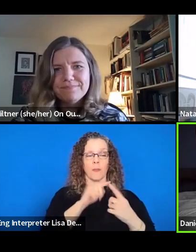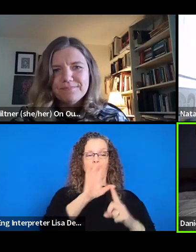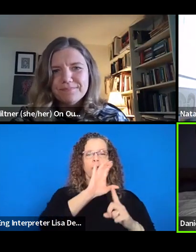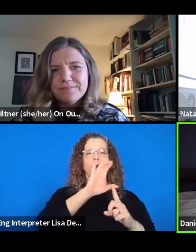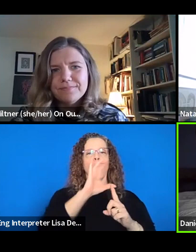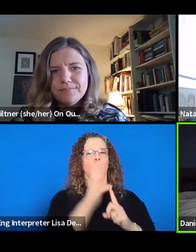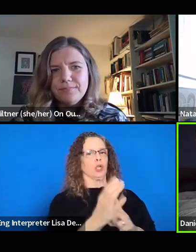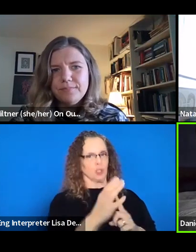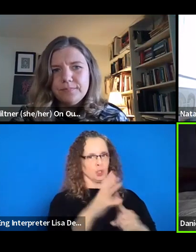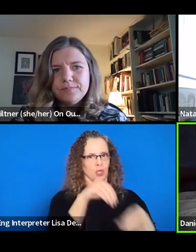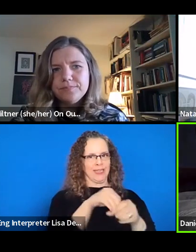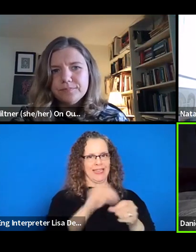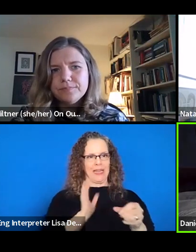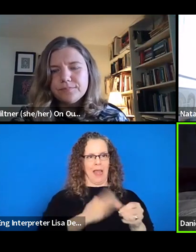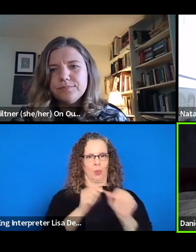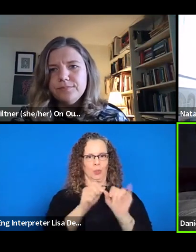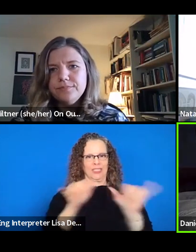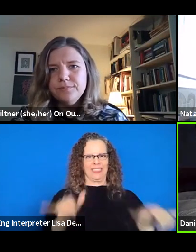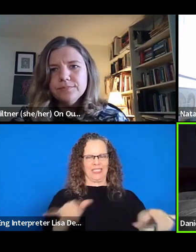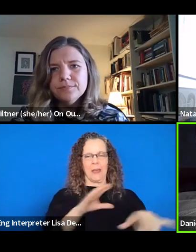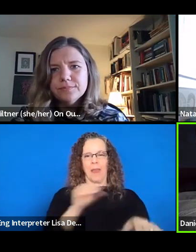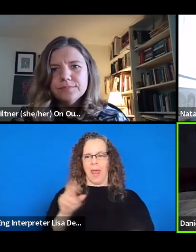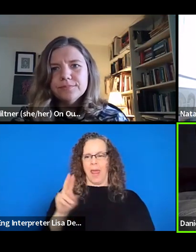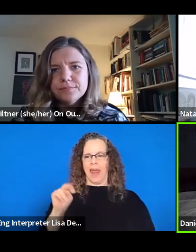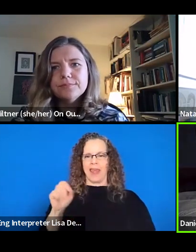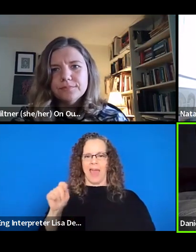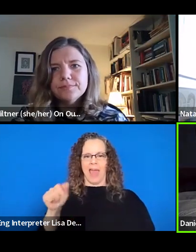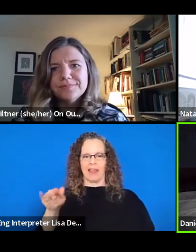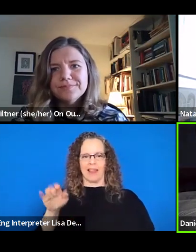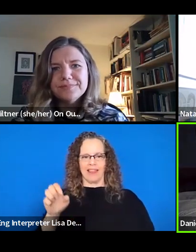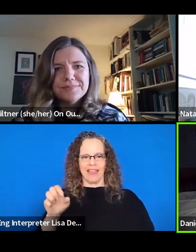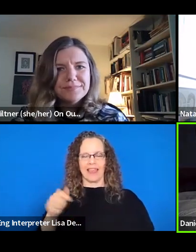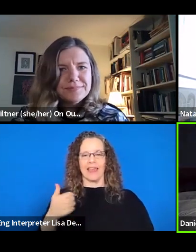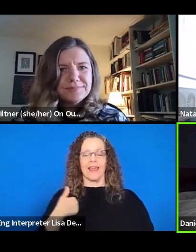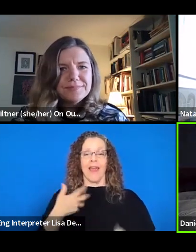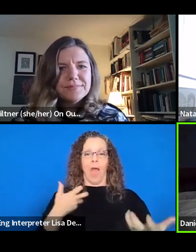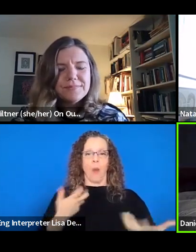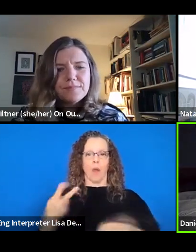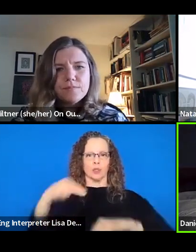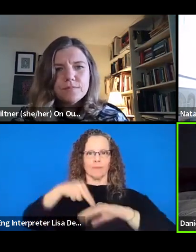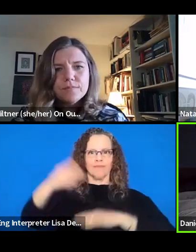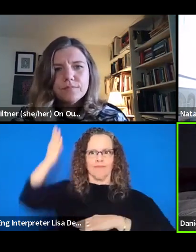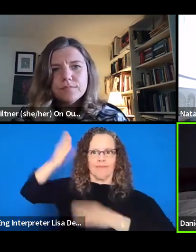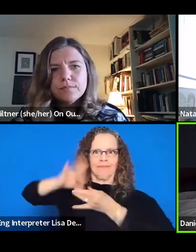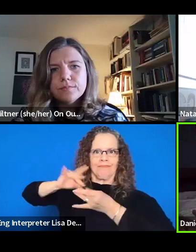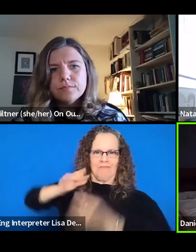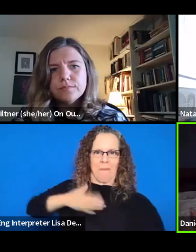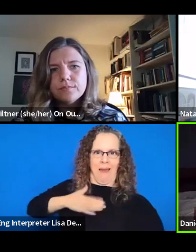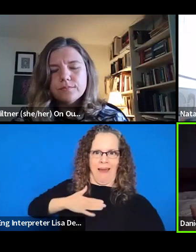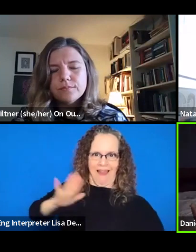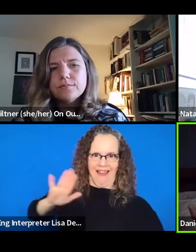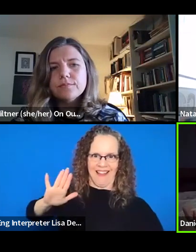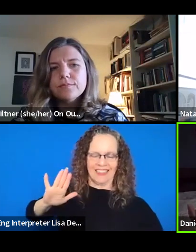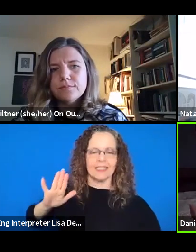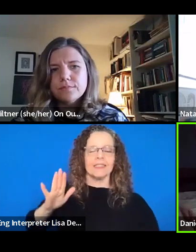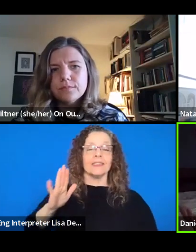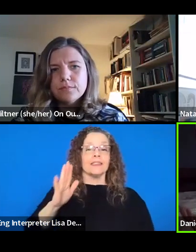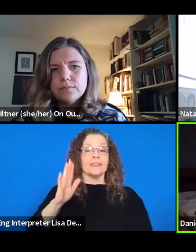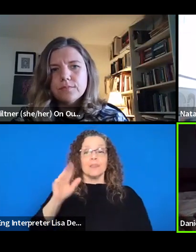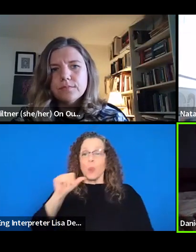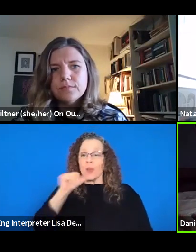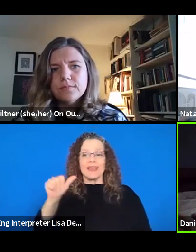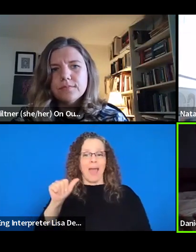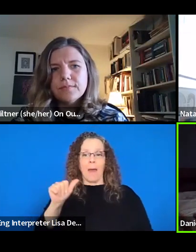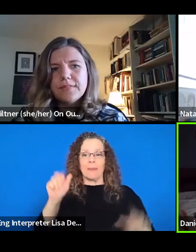living in. And also like Natalie jumping on your boat. Like I want to get on my soap box for a second. Right. Which is just like, none of this would be an issue if we had a universal